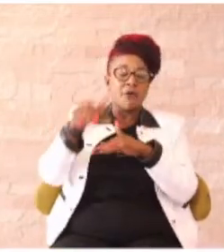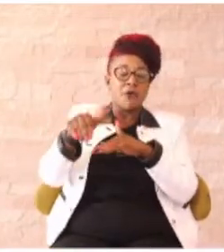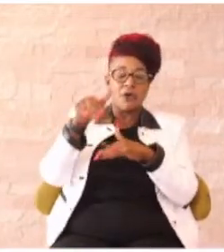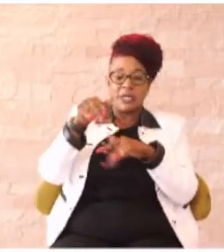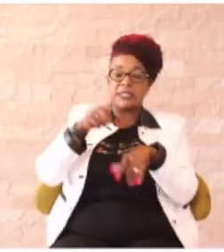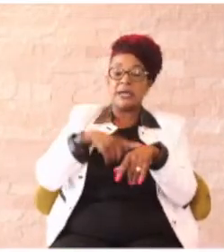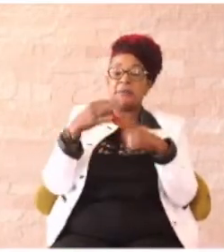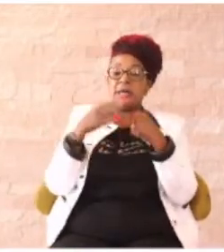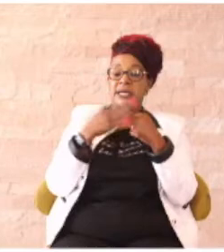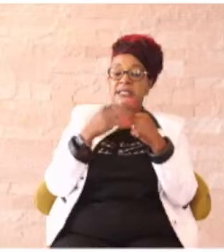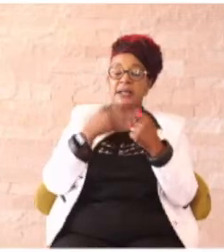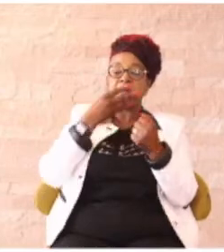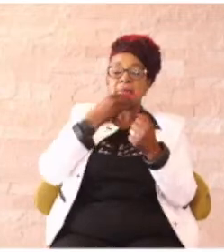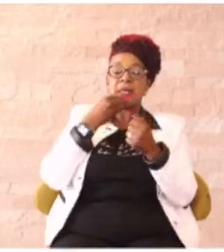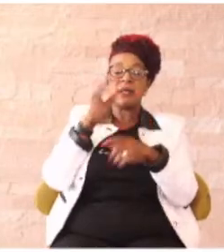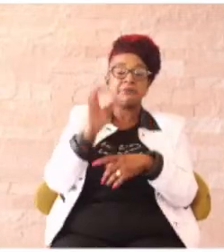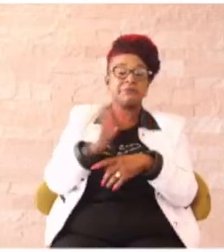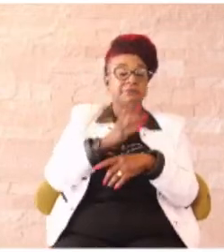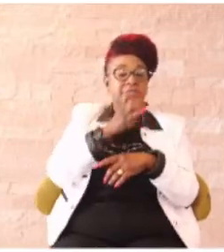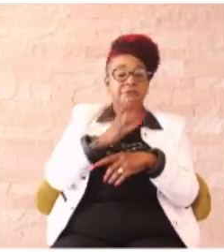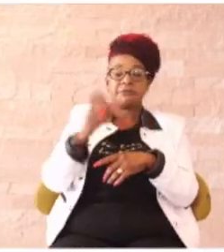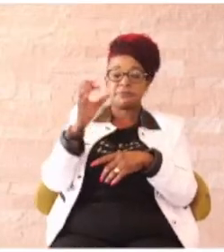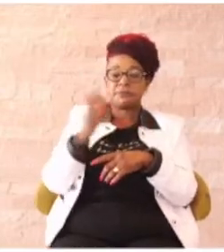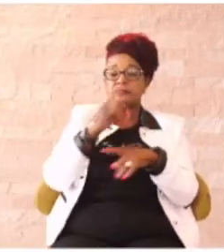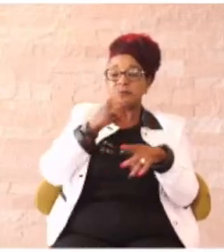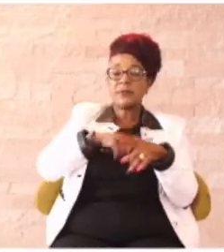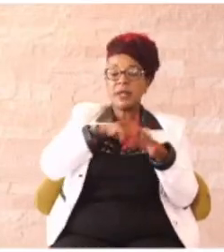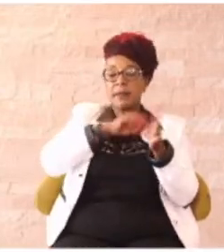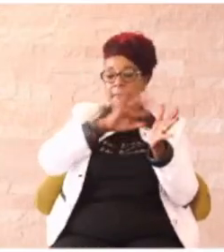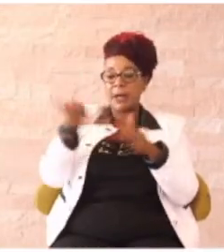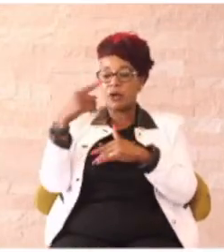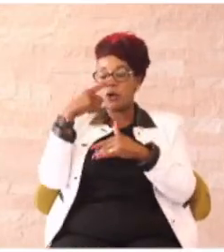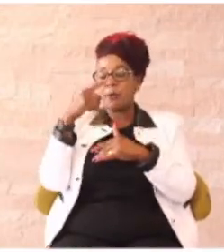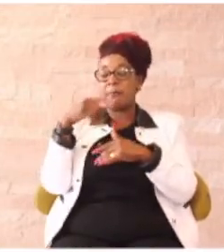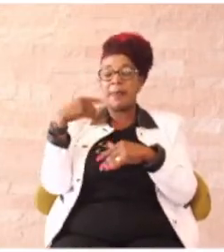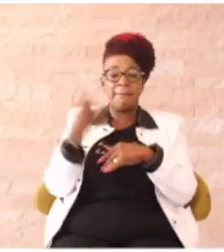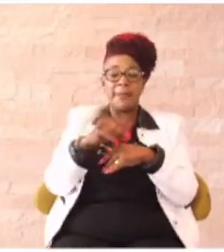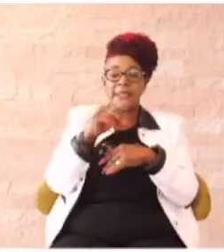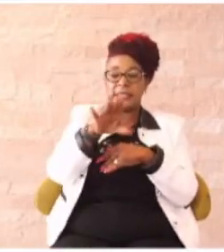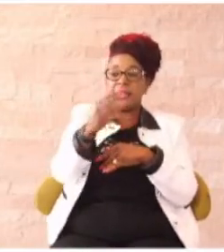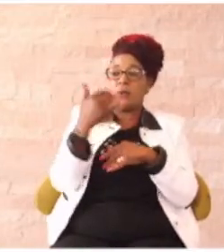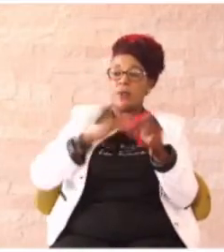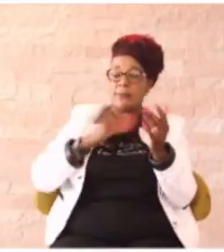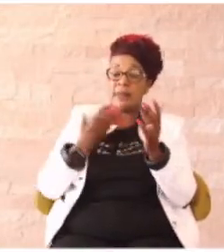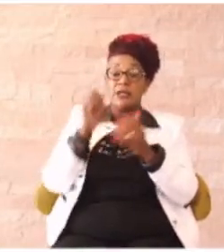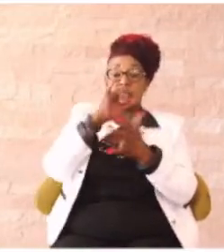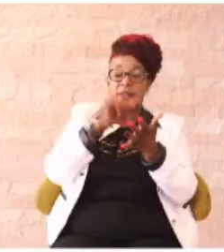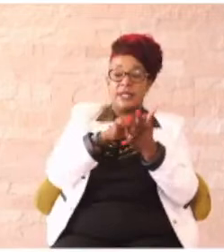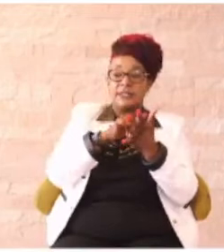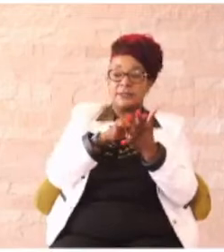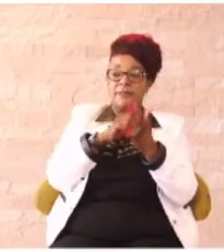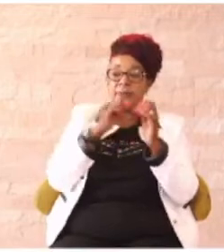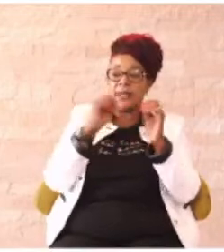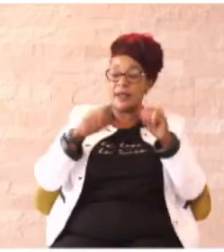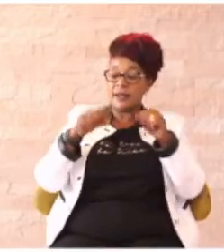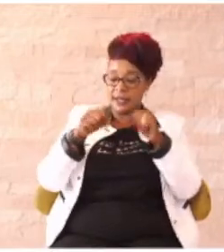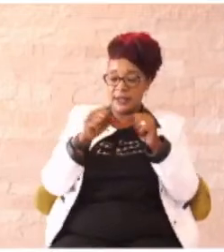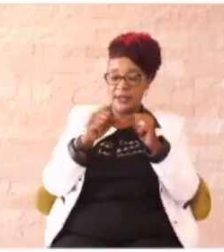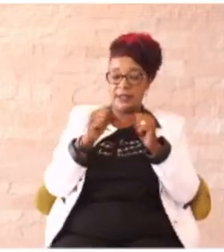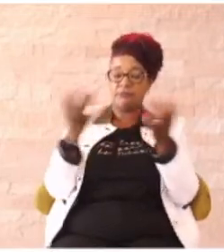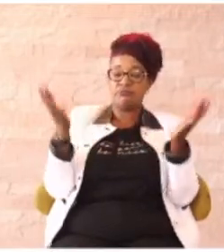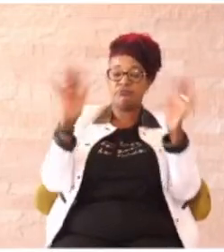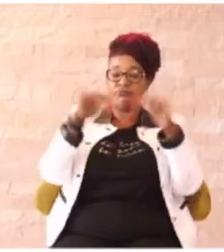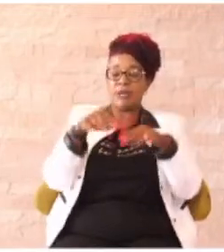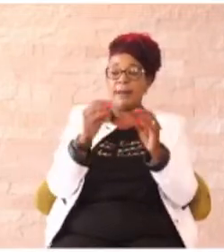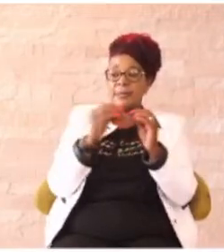usually drinking, and then when they go back home, they batter their women. So the women agreed, they convened meetings